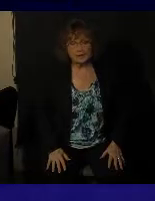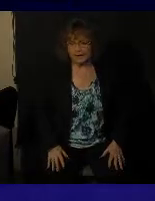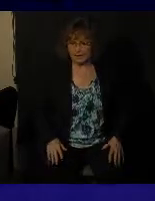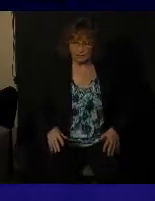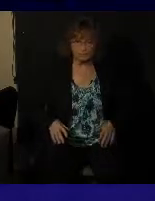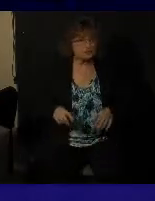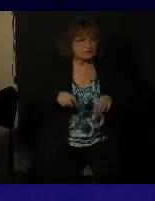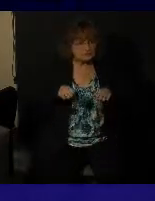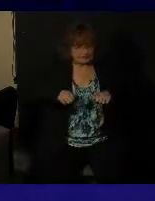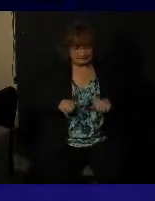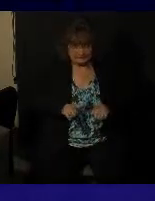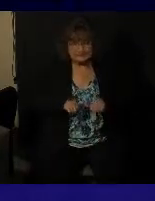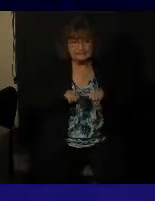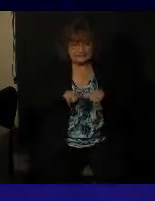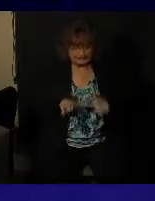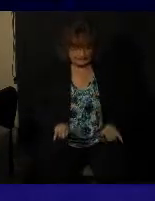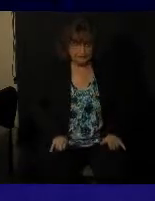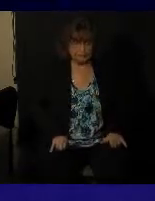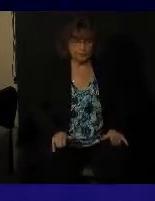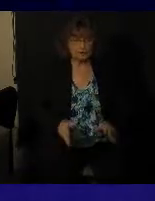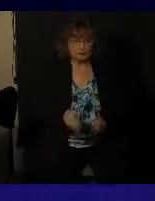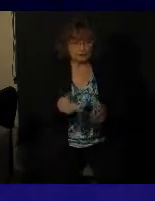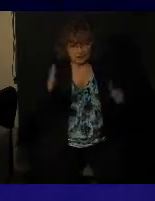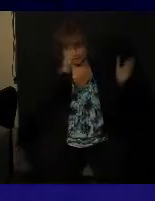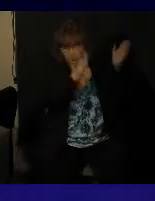and I ended up running away.